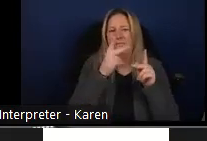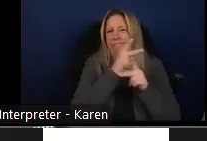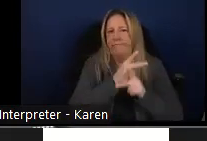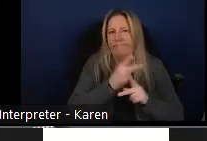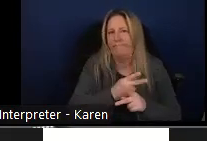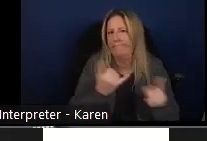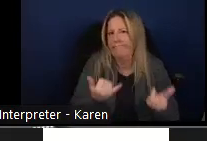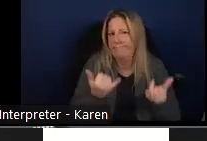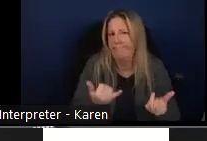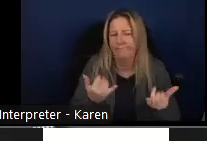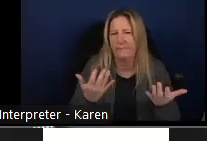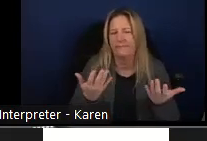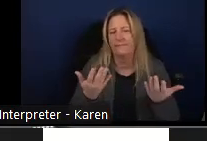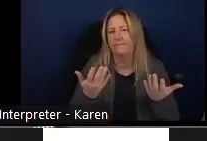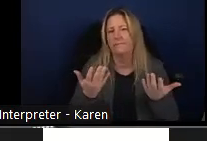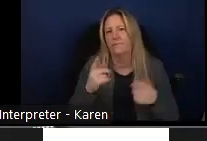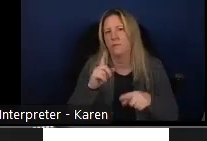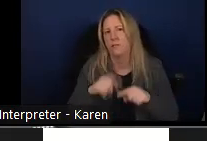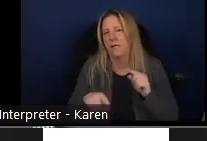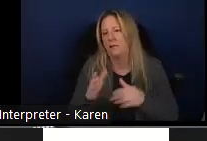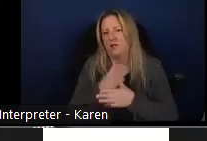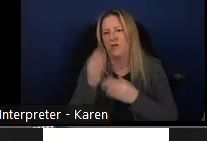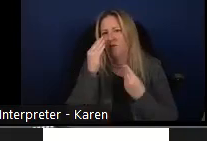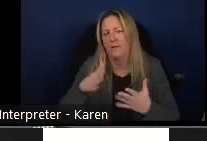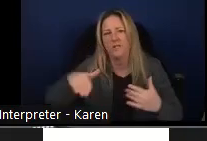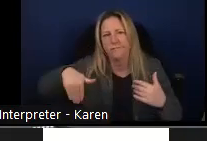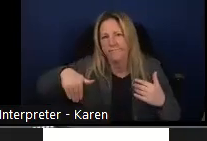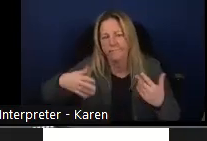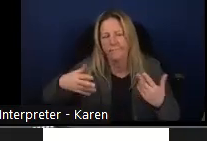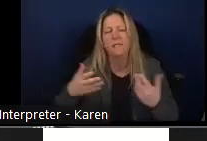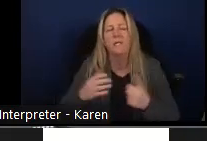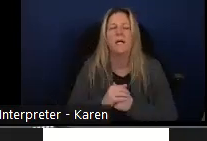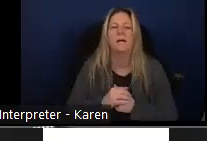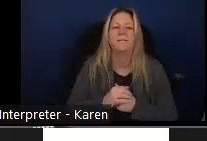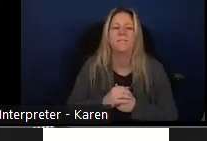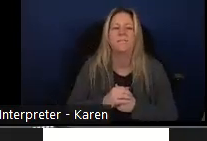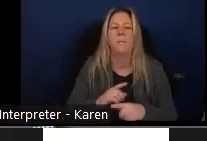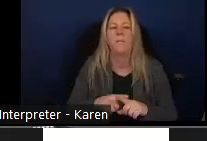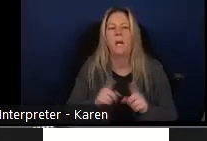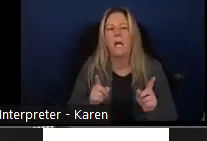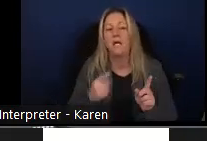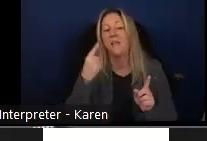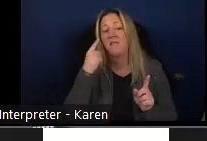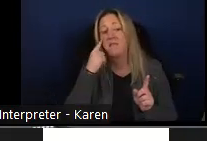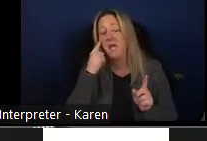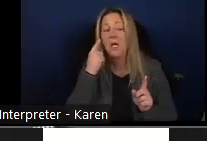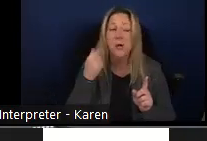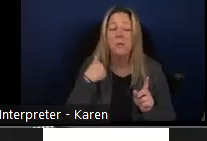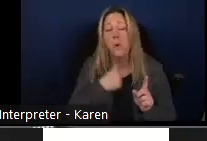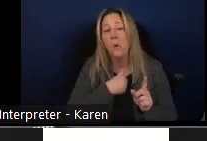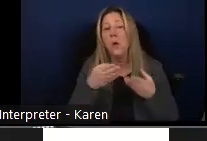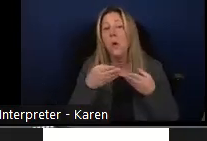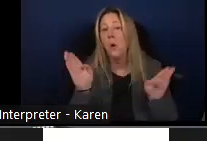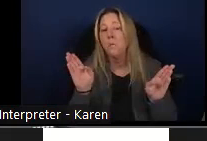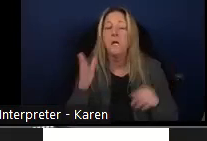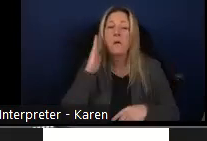can't really provide information on that as of now, but I think we would be open to modifying how we collect data